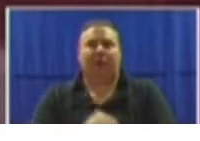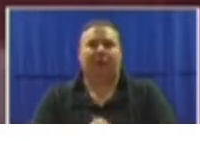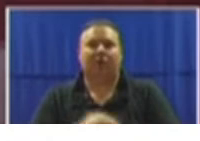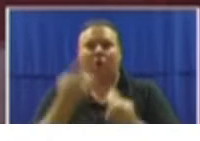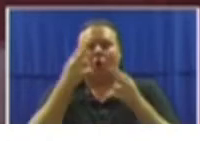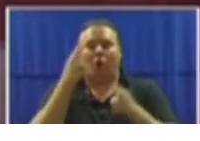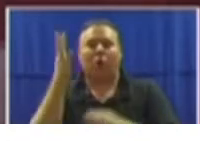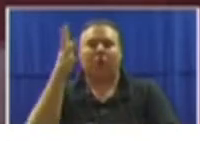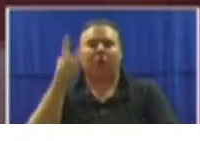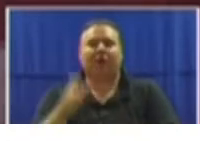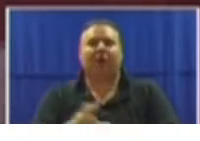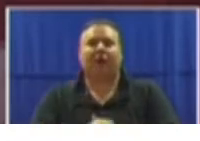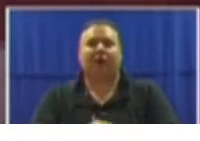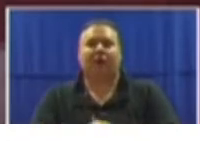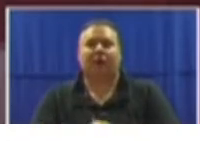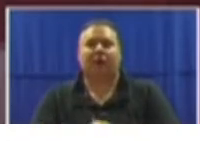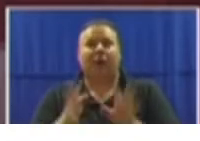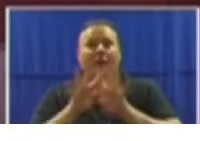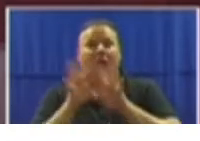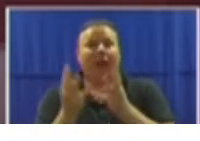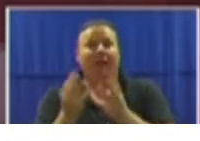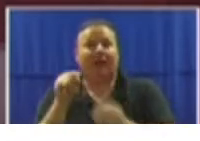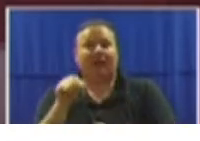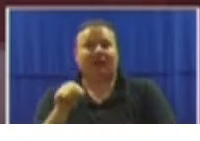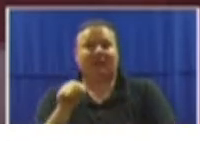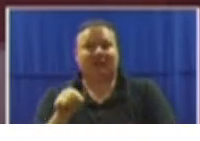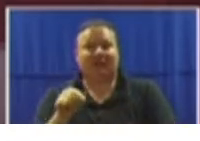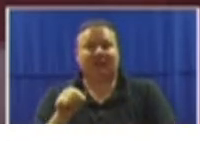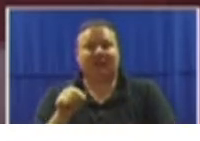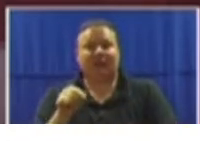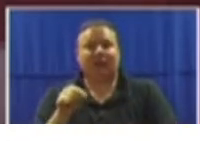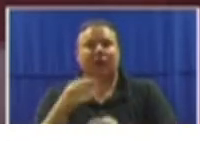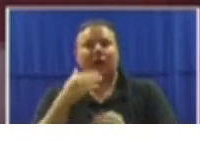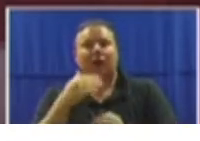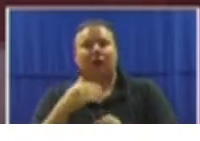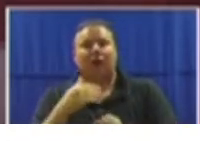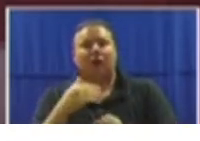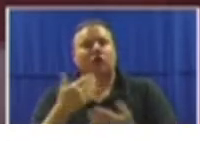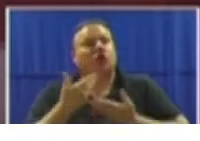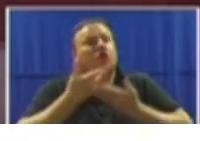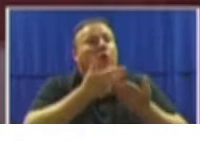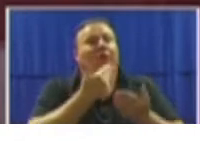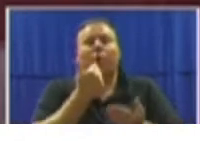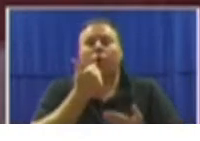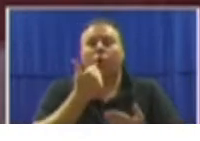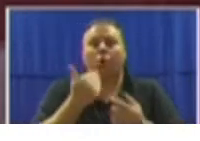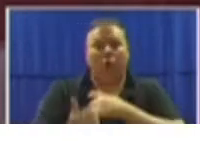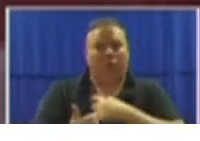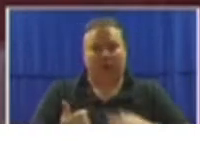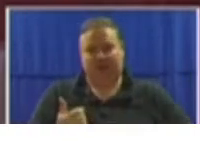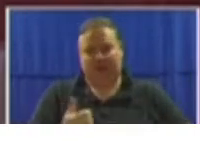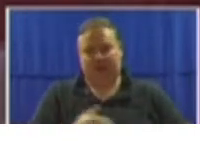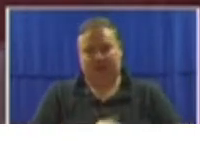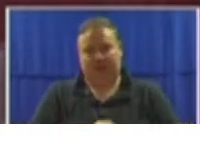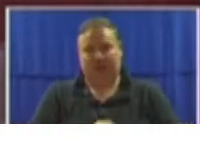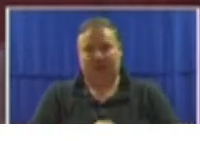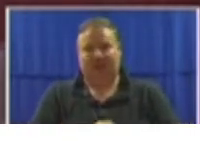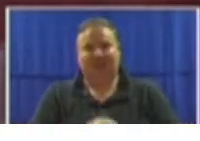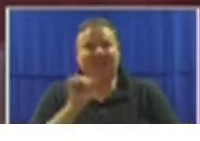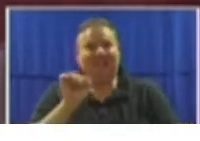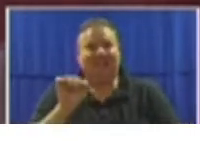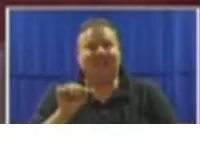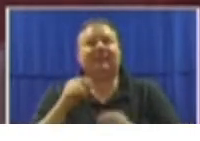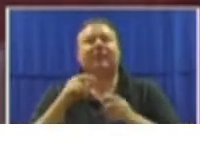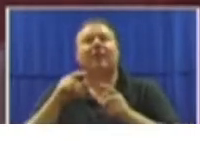Speaker, Cabinet serves at the pleasure of the President. Its failure or success is the failure or